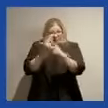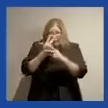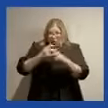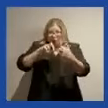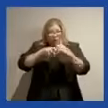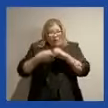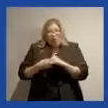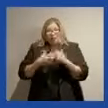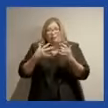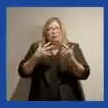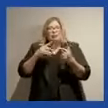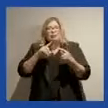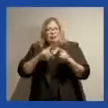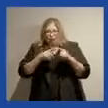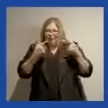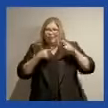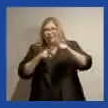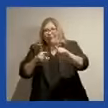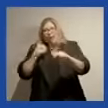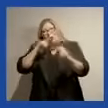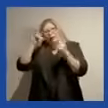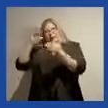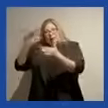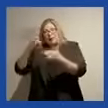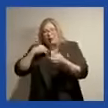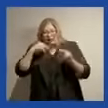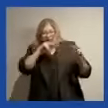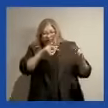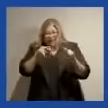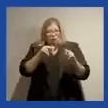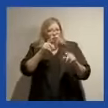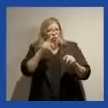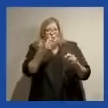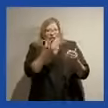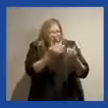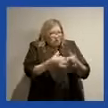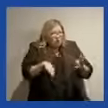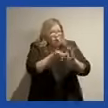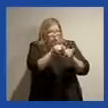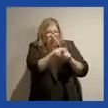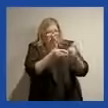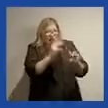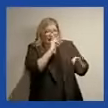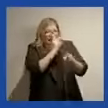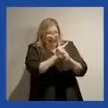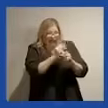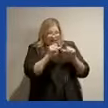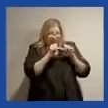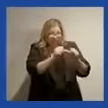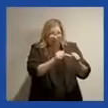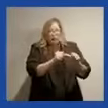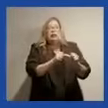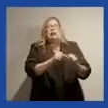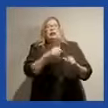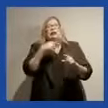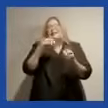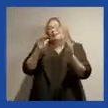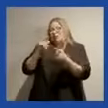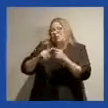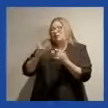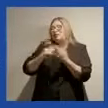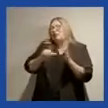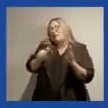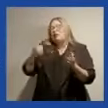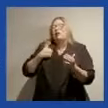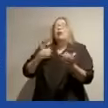aligning that expectation. What are the core services that we can maintain and continue to enhance versus the things that we'd like to